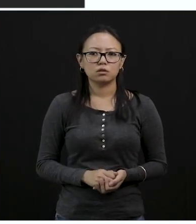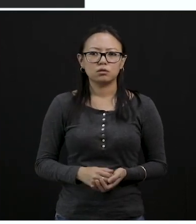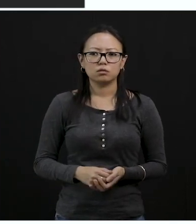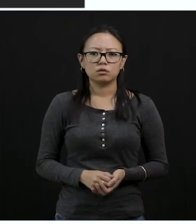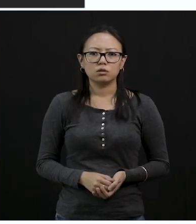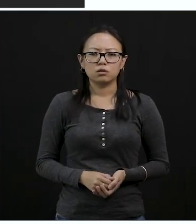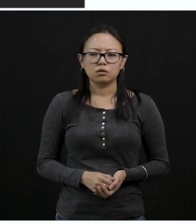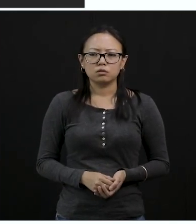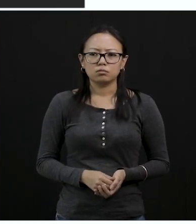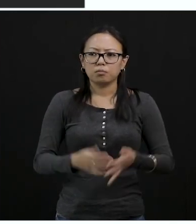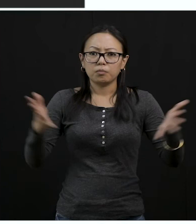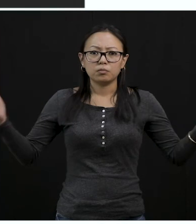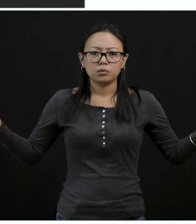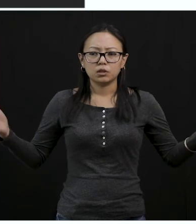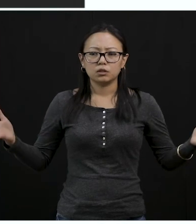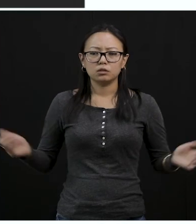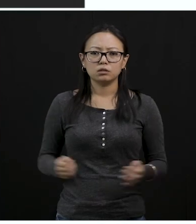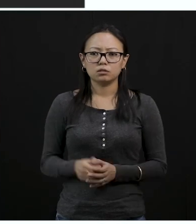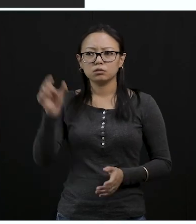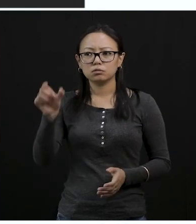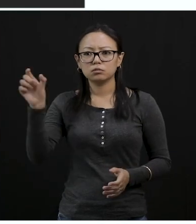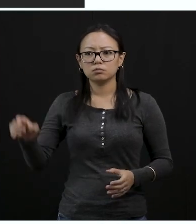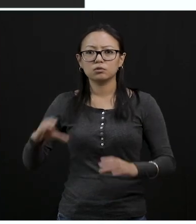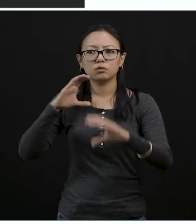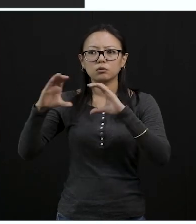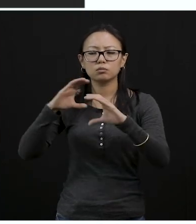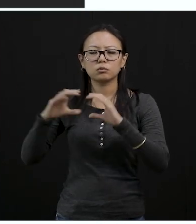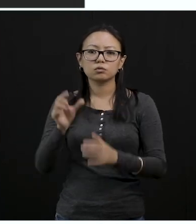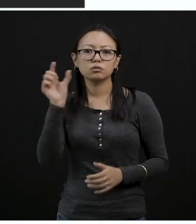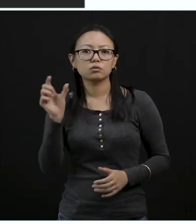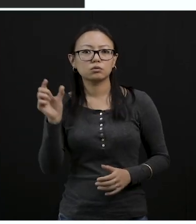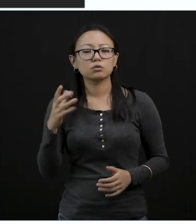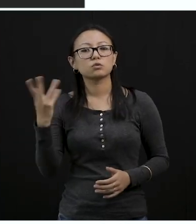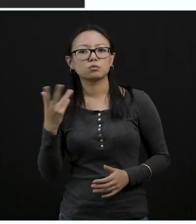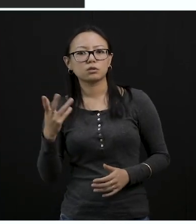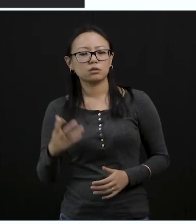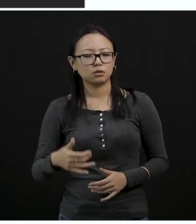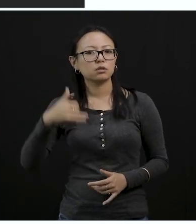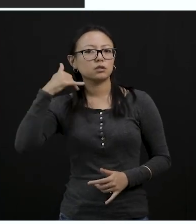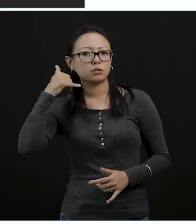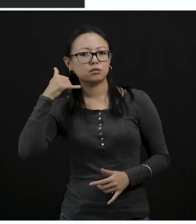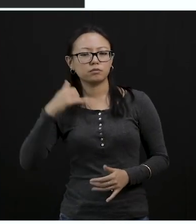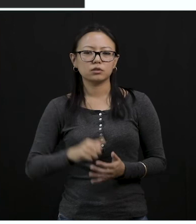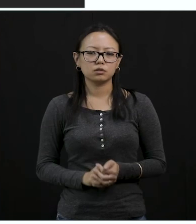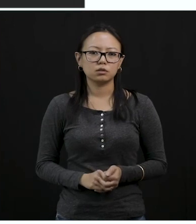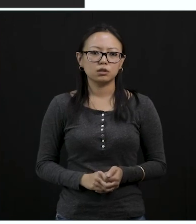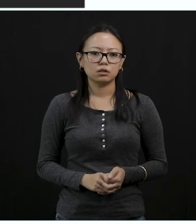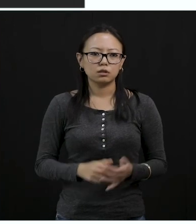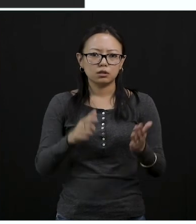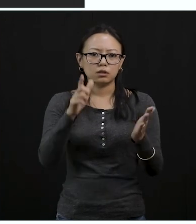or you can also say a mobile phone, all right? And the last one, we send letters with the help